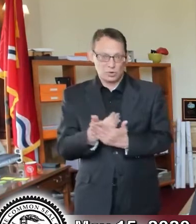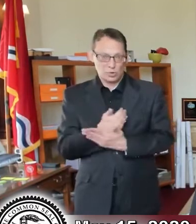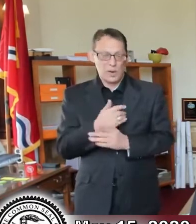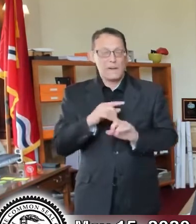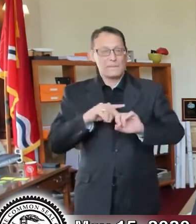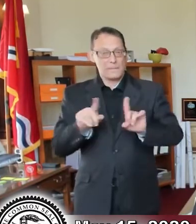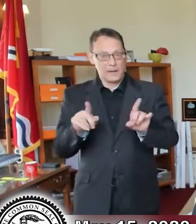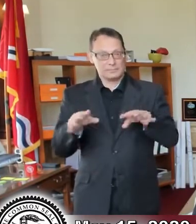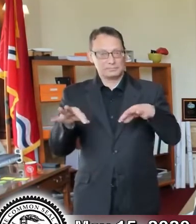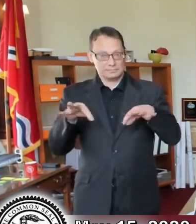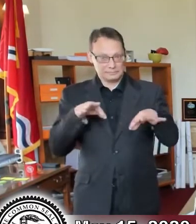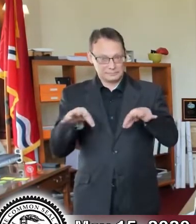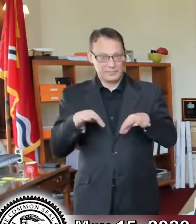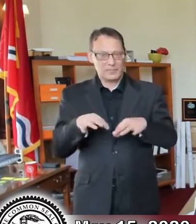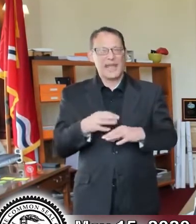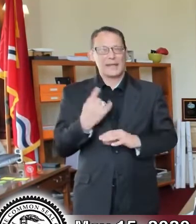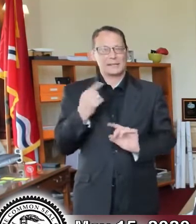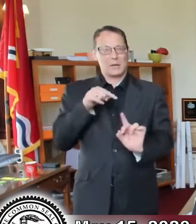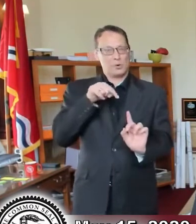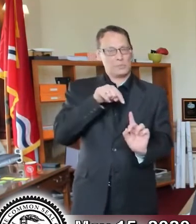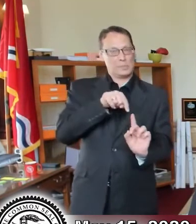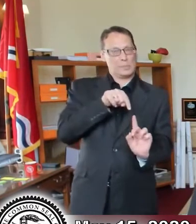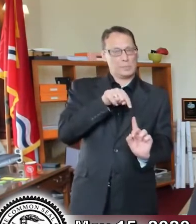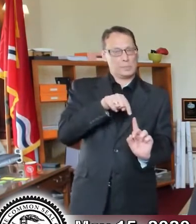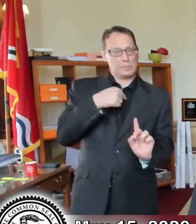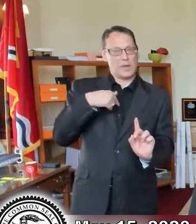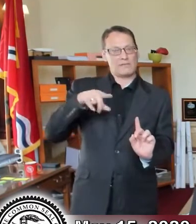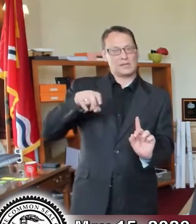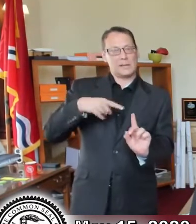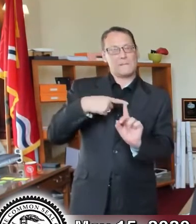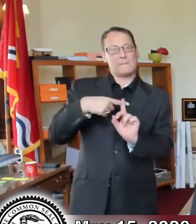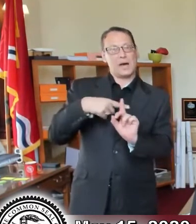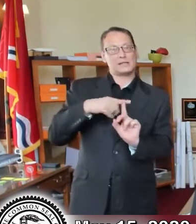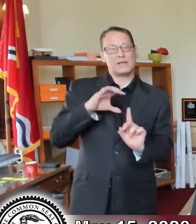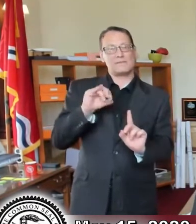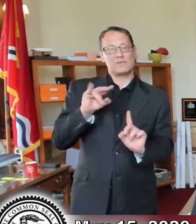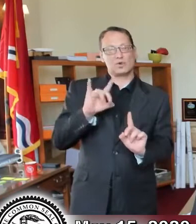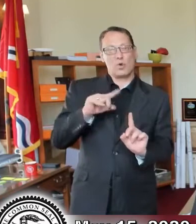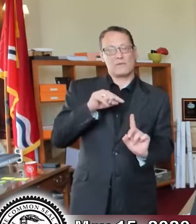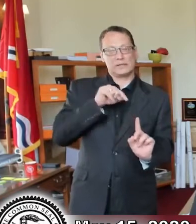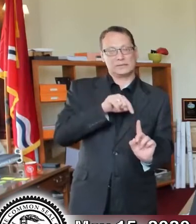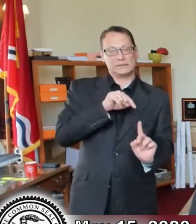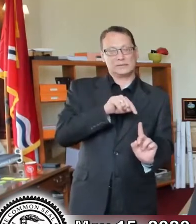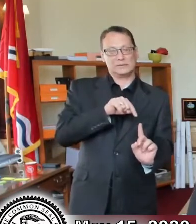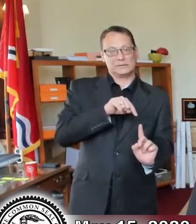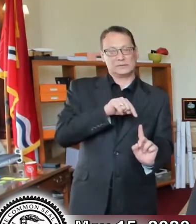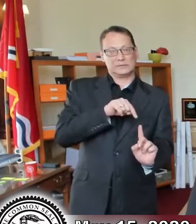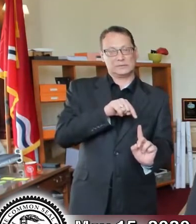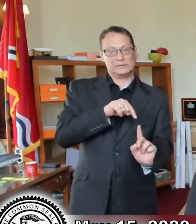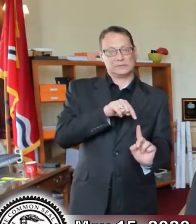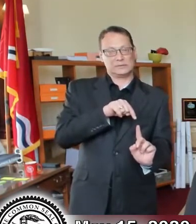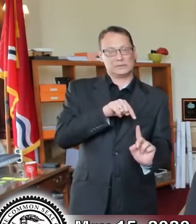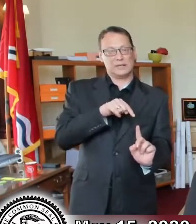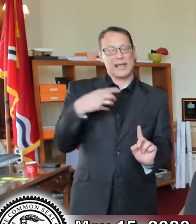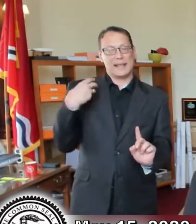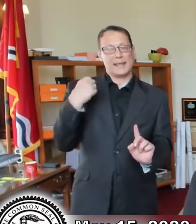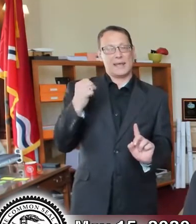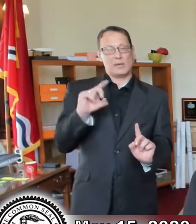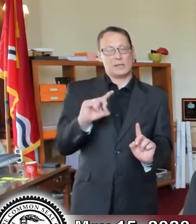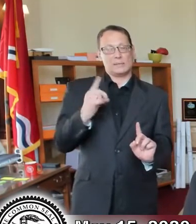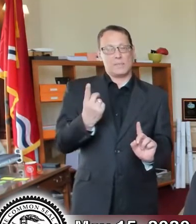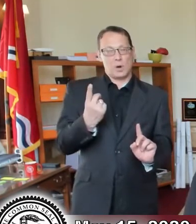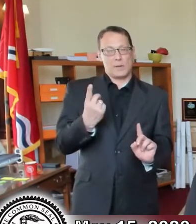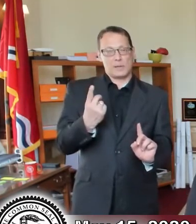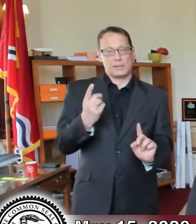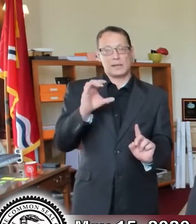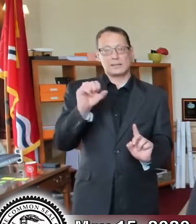like this. Someone has test positive for COVID. Then the health department, a